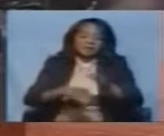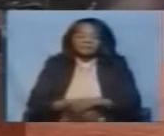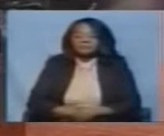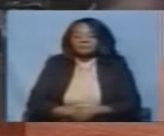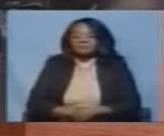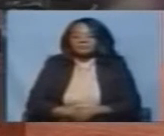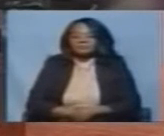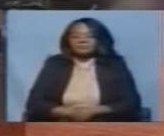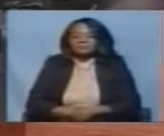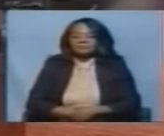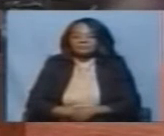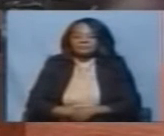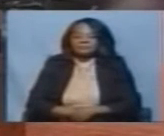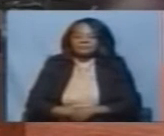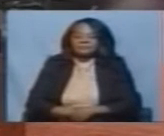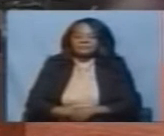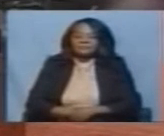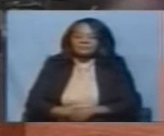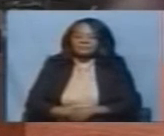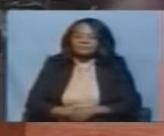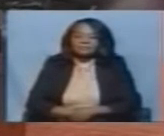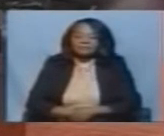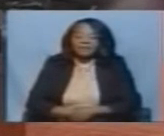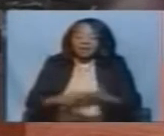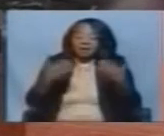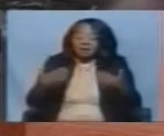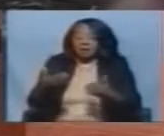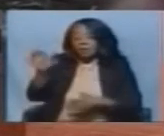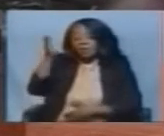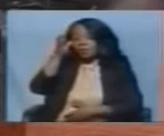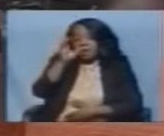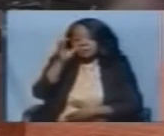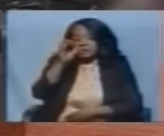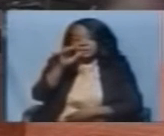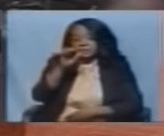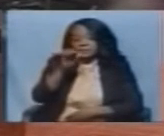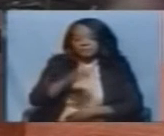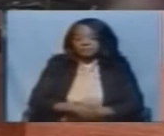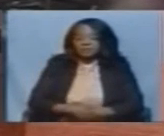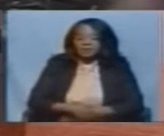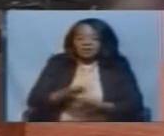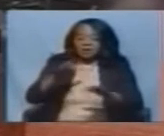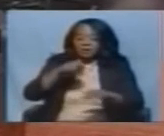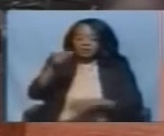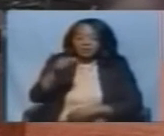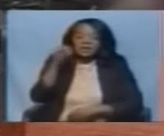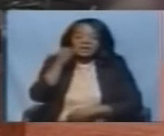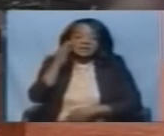this question before. Okay. Now, corruption is not resident in the